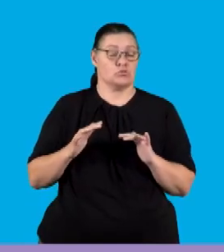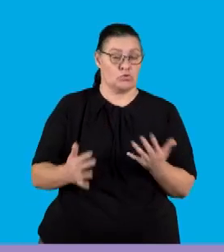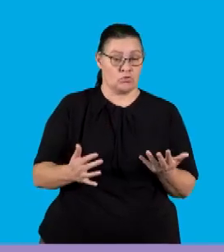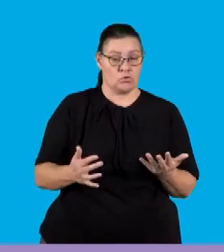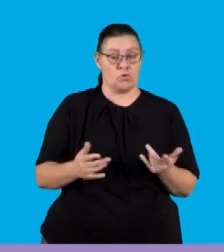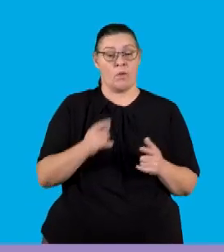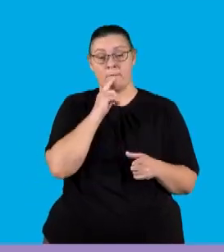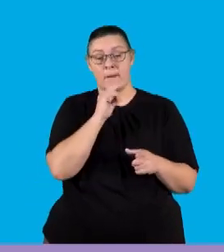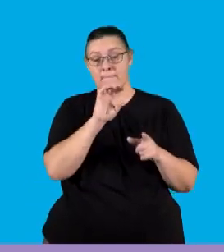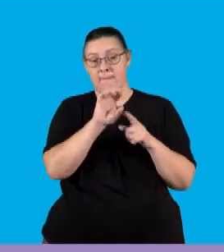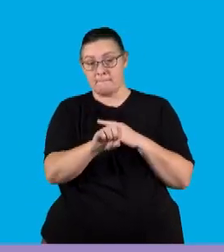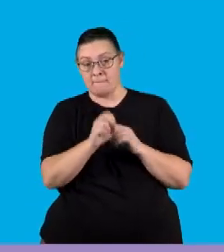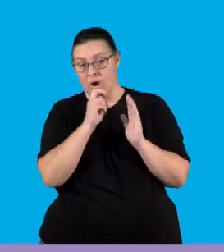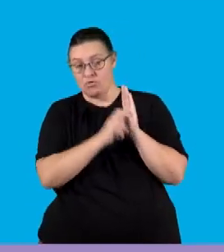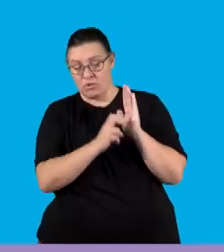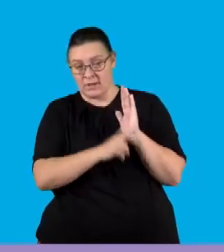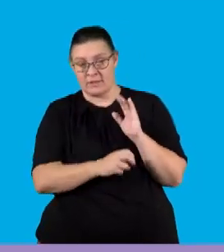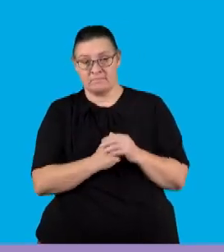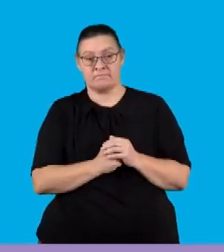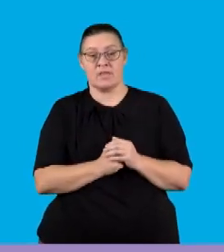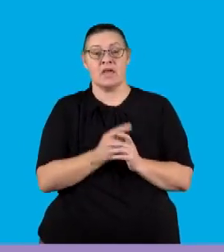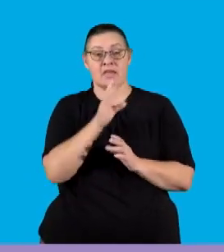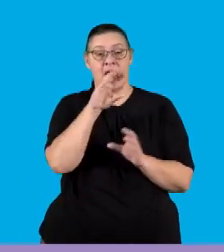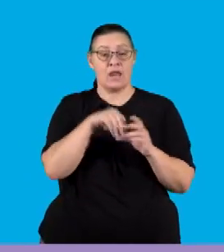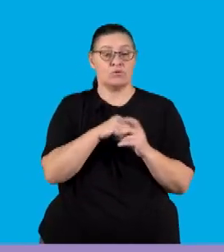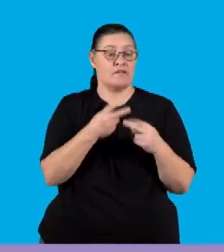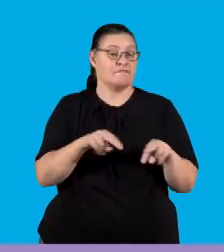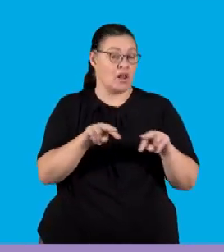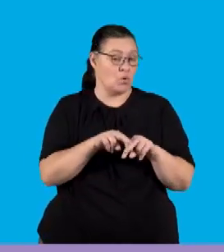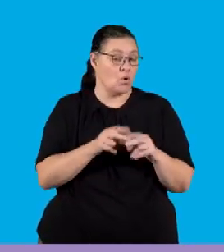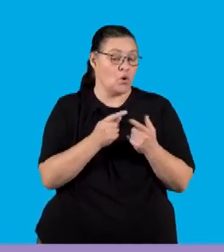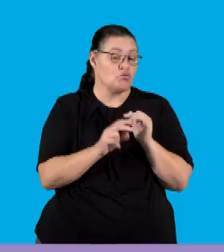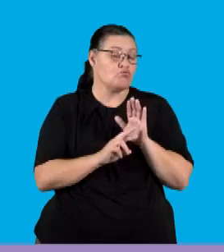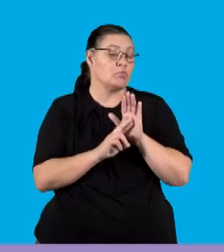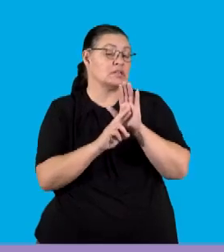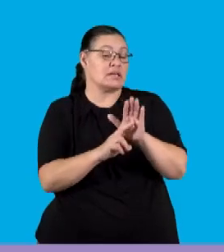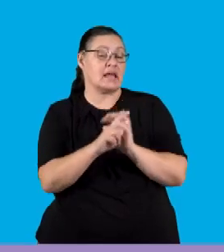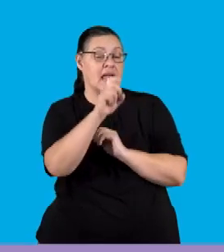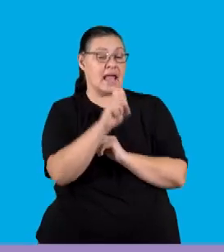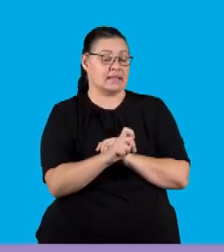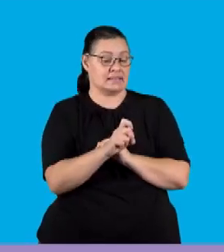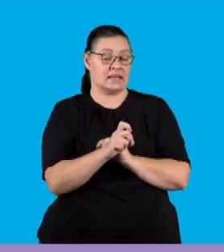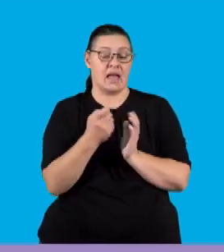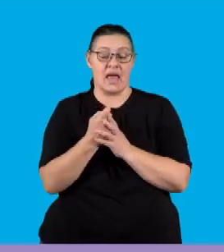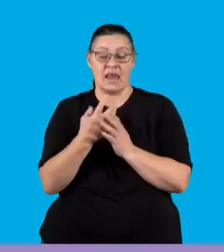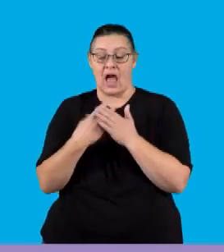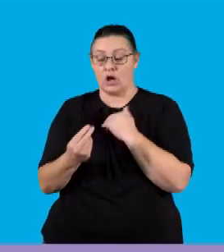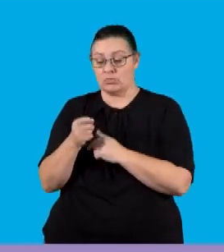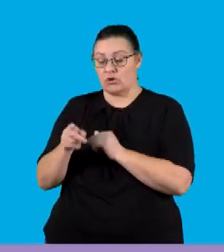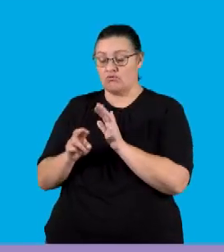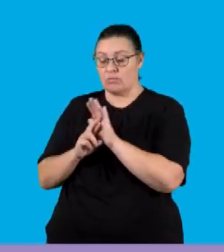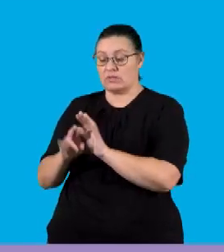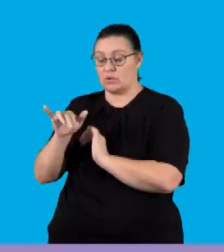So we are going to find this rule. Now remember, the input value is represented by an X and the output value